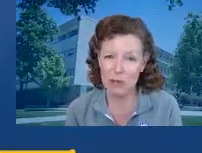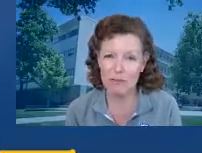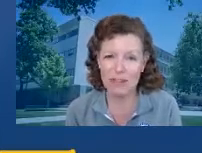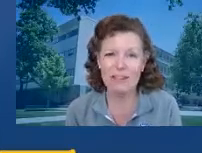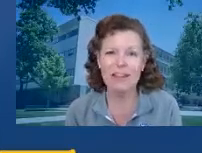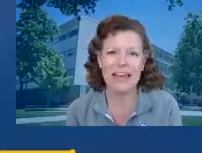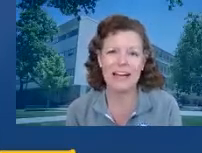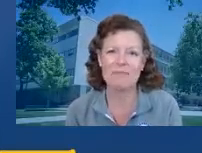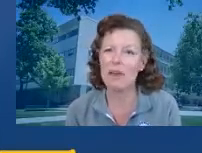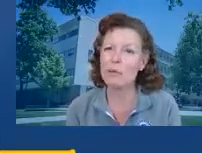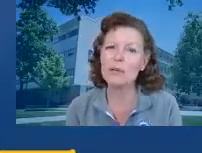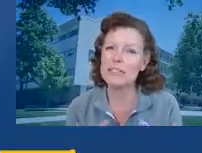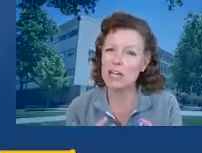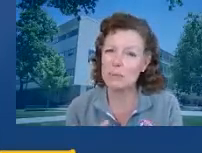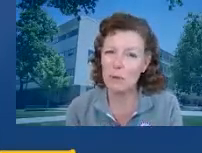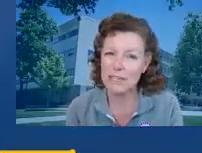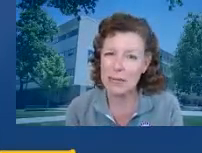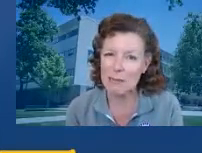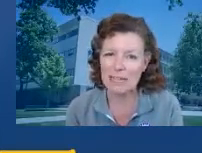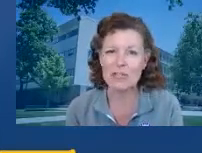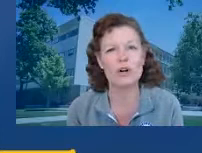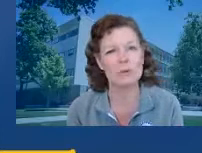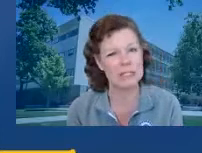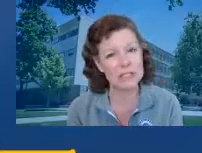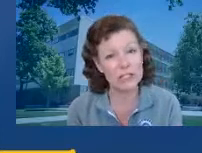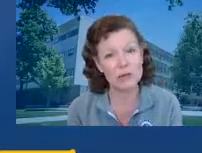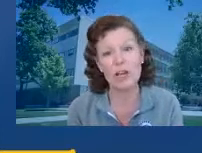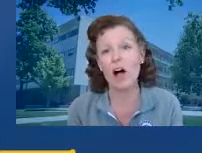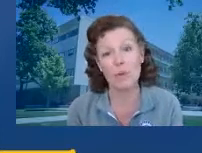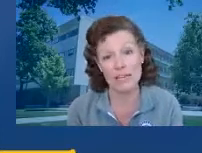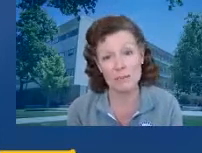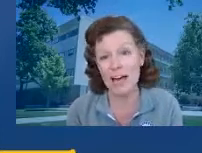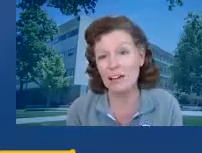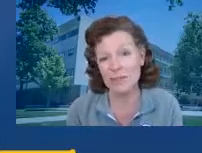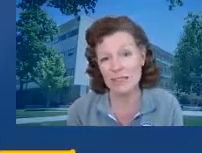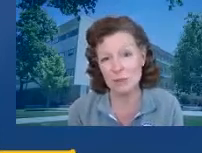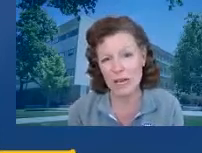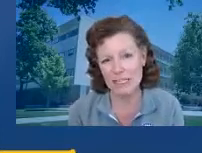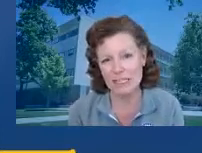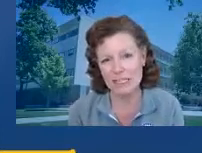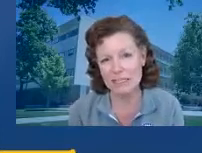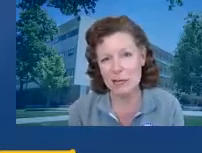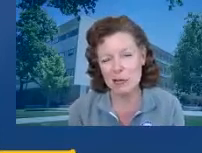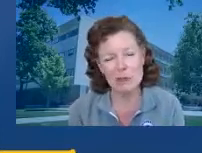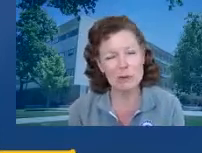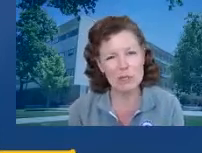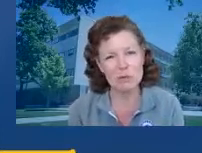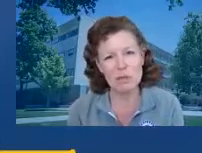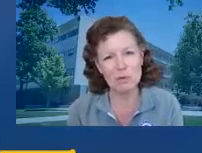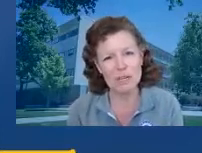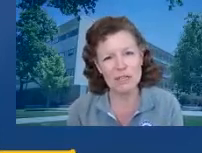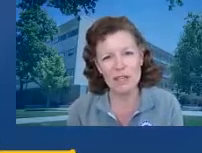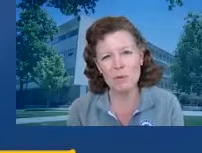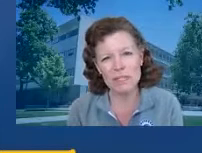from COVID. Everyone talks about wanting to come back to normal, and certainly we all want to be out of these Zoom boxes. But the question